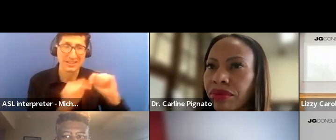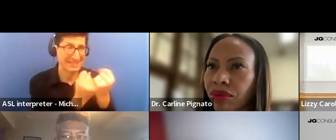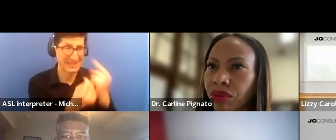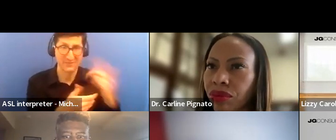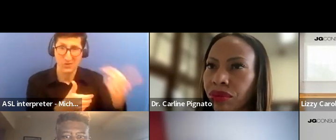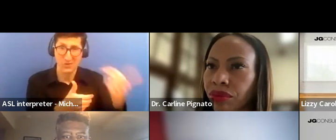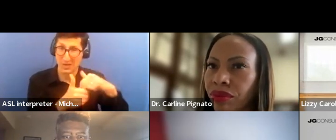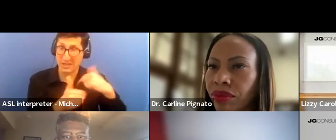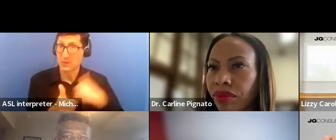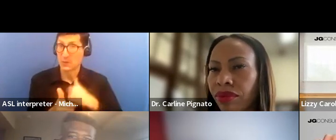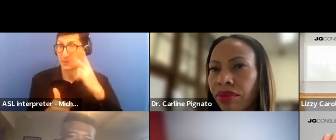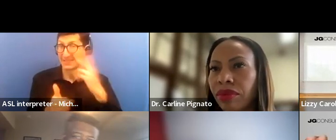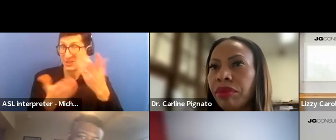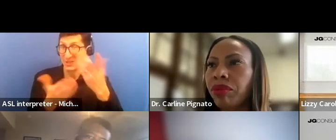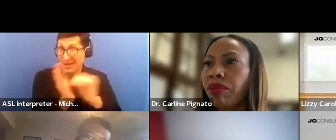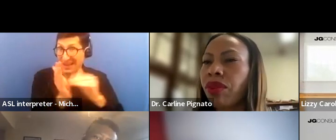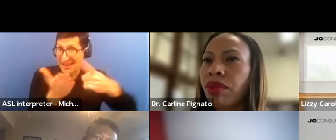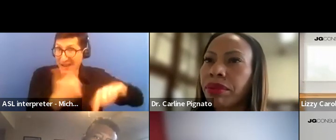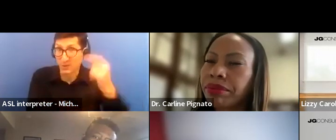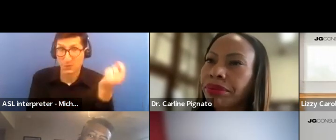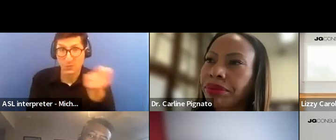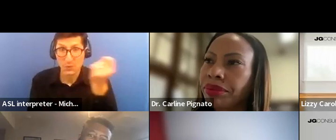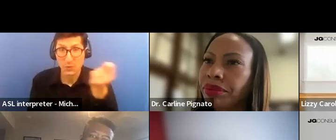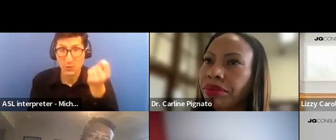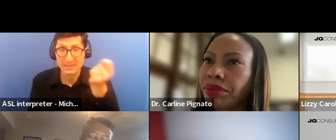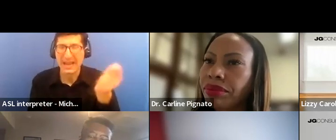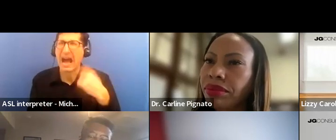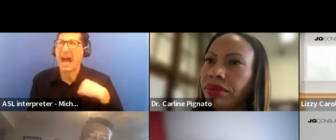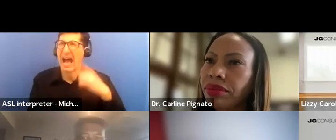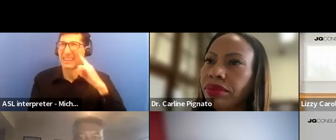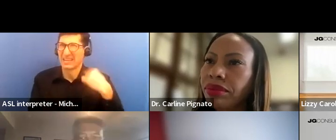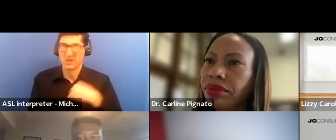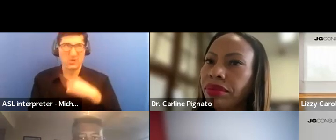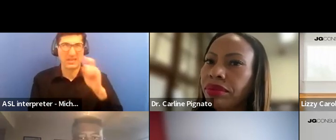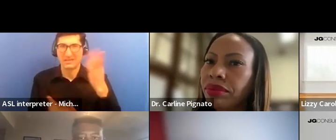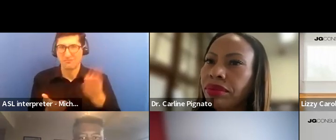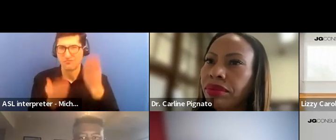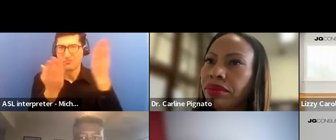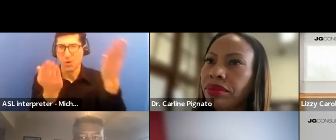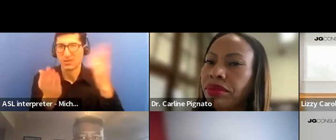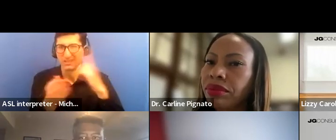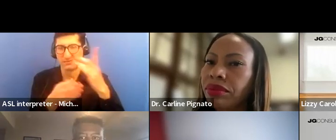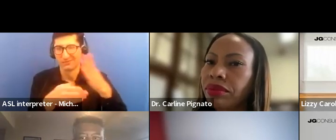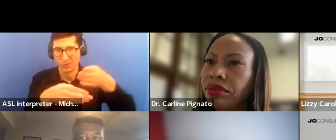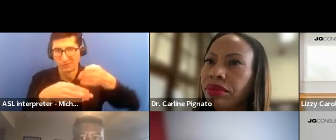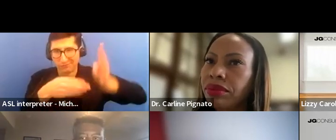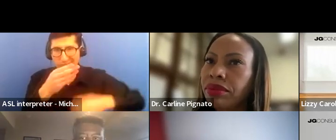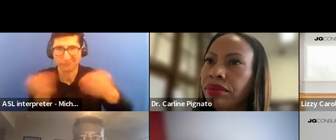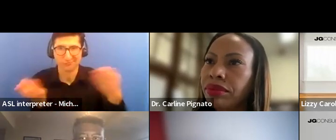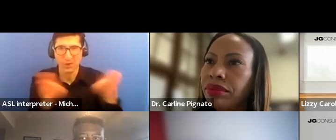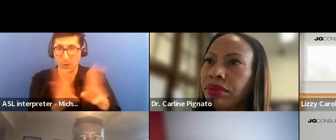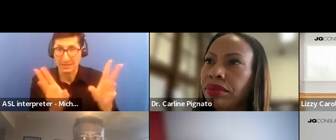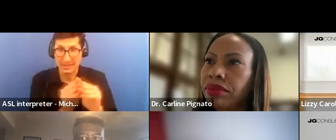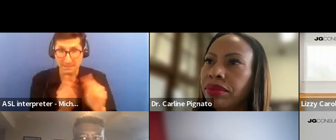see you next week, next Tuesday. And I think what we need to do is to entertain a motion to adjourn. So